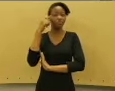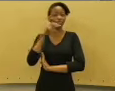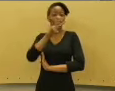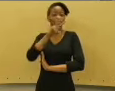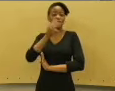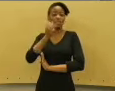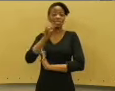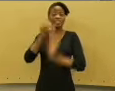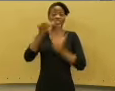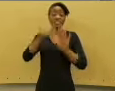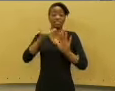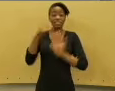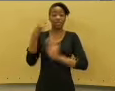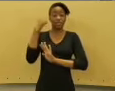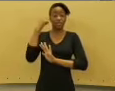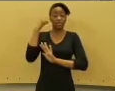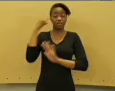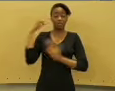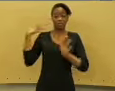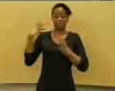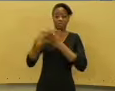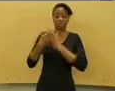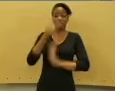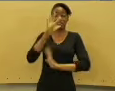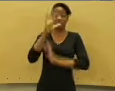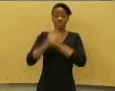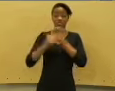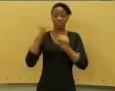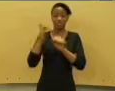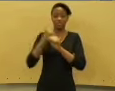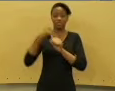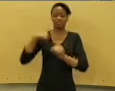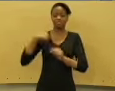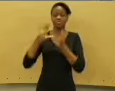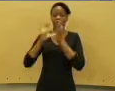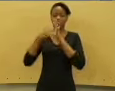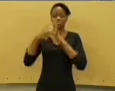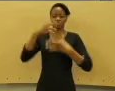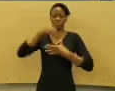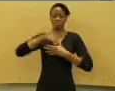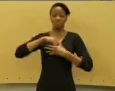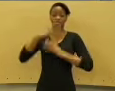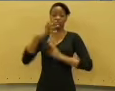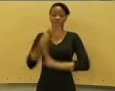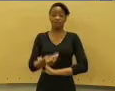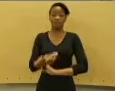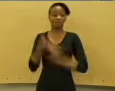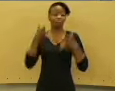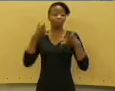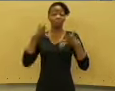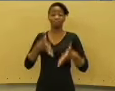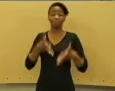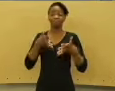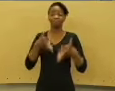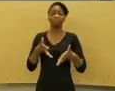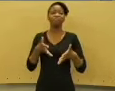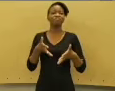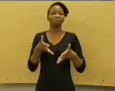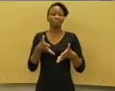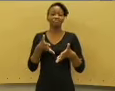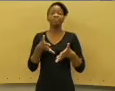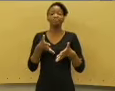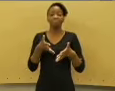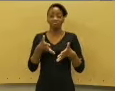2016, so it's been 5 years living with a disability. And what has me here in the space is how